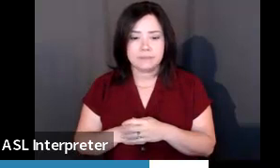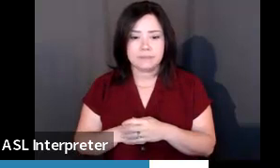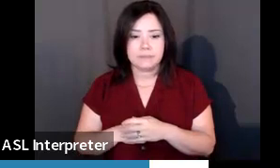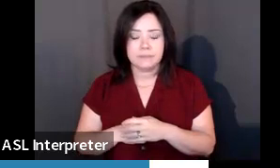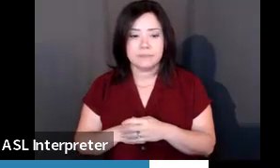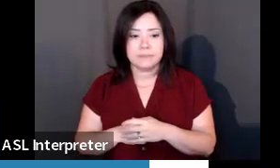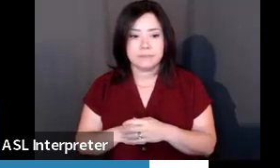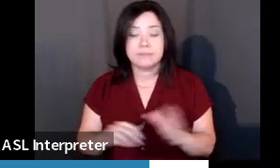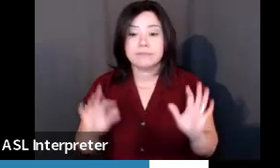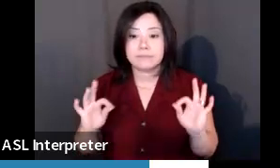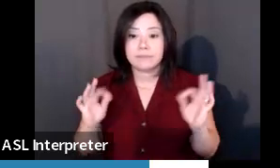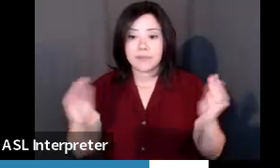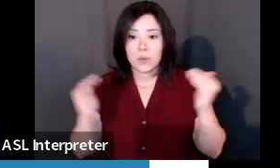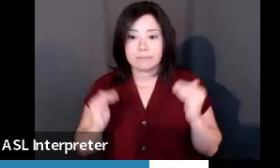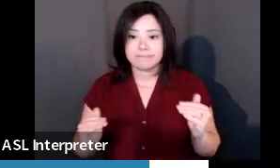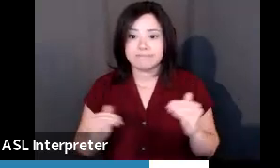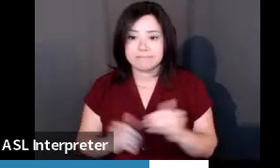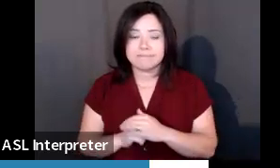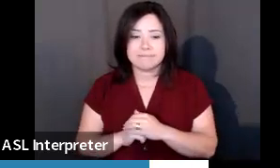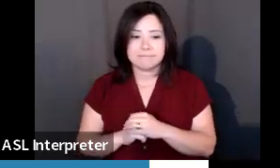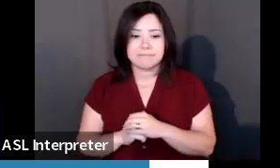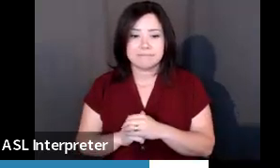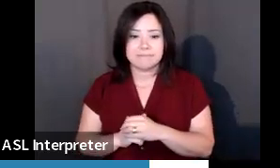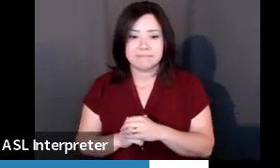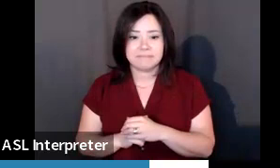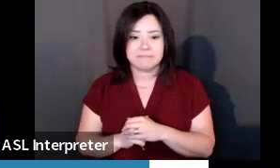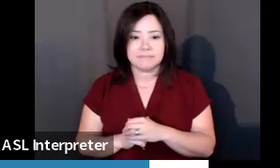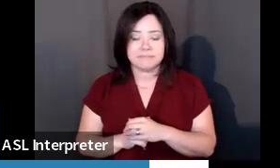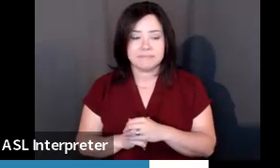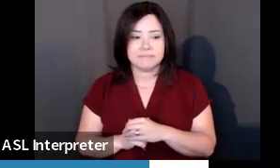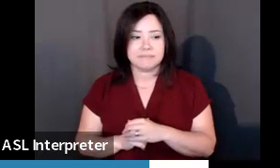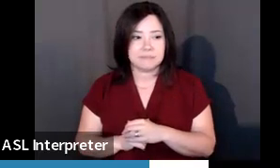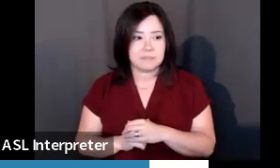Okay, I'm going to go ahead and move on to the next slide.